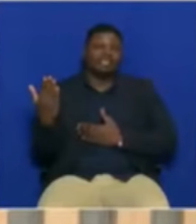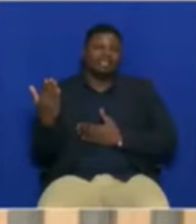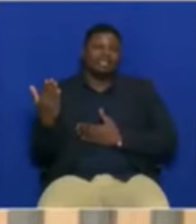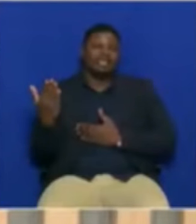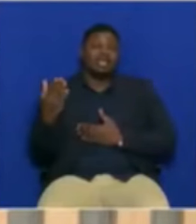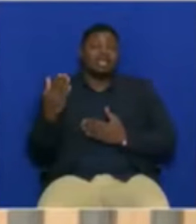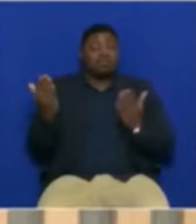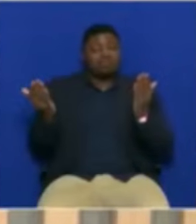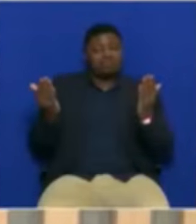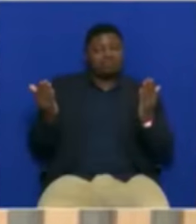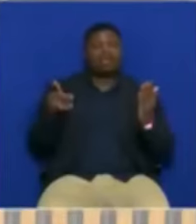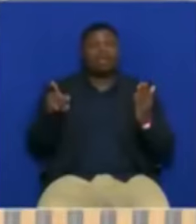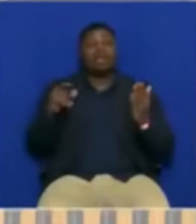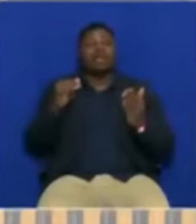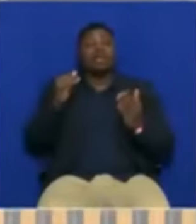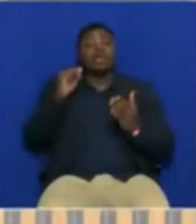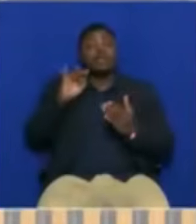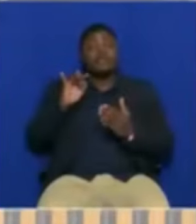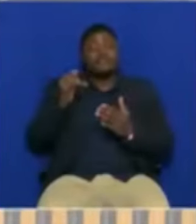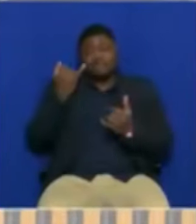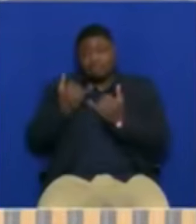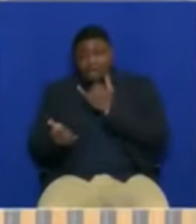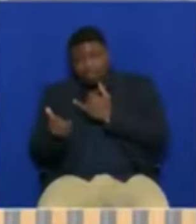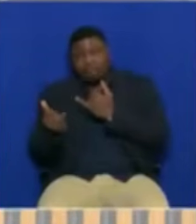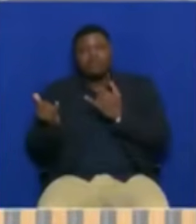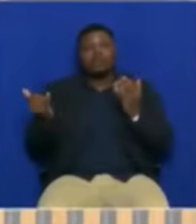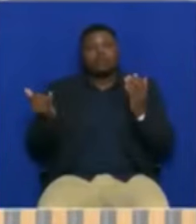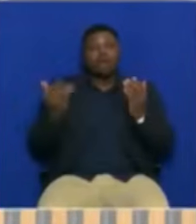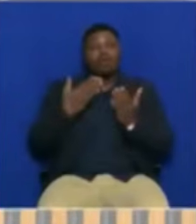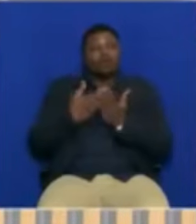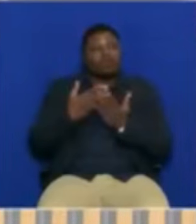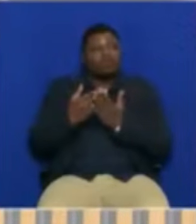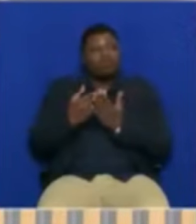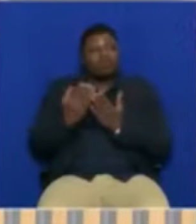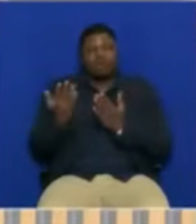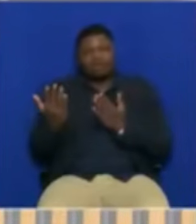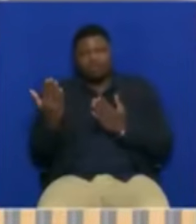Mike, please. Your microphones.